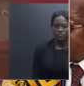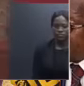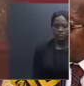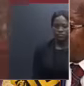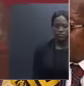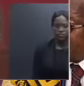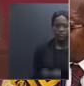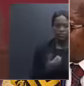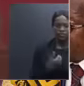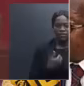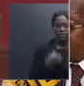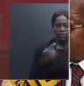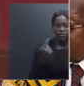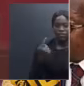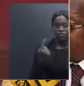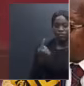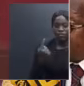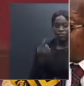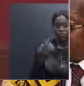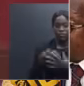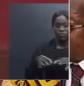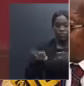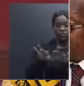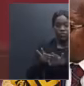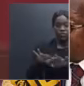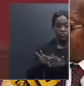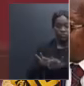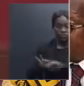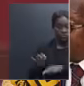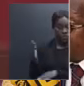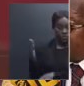I have one important message from him,